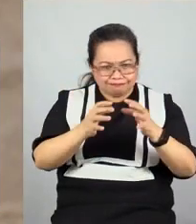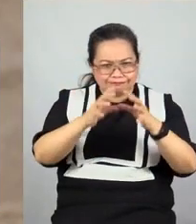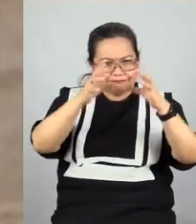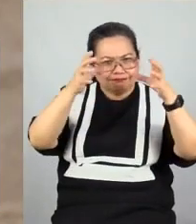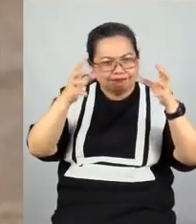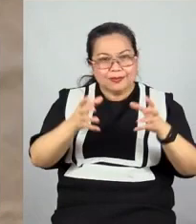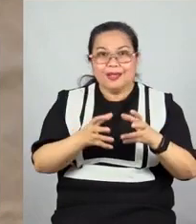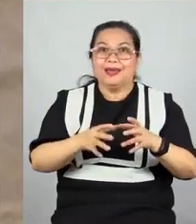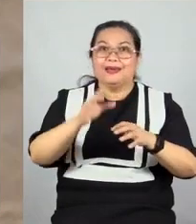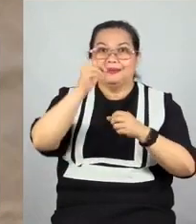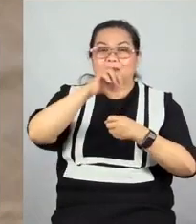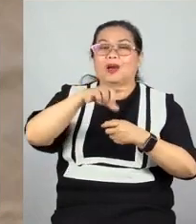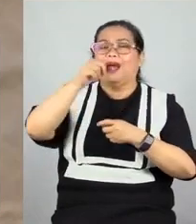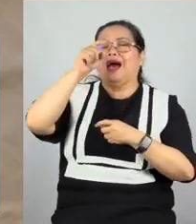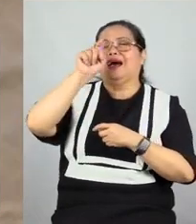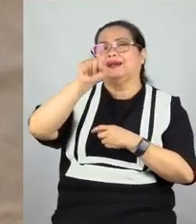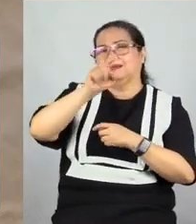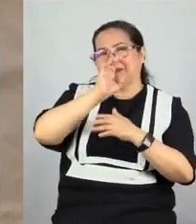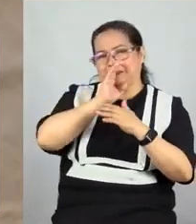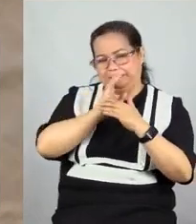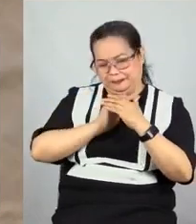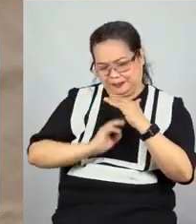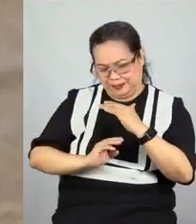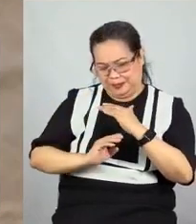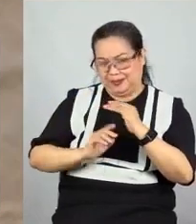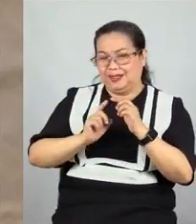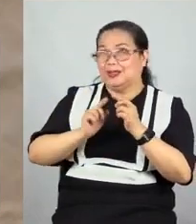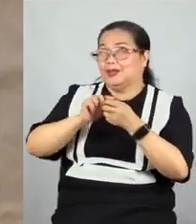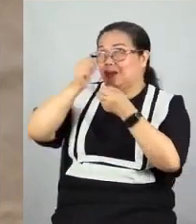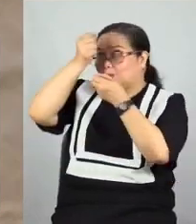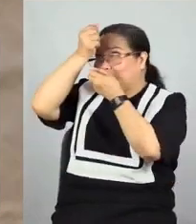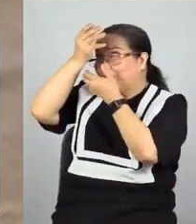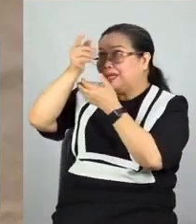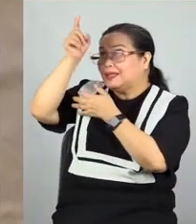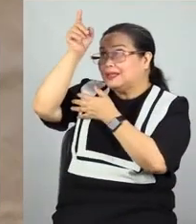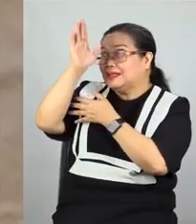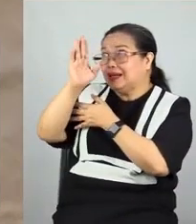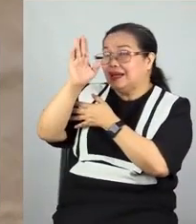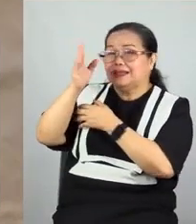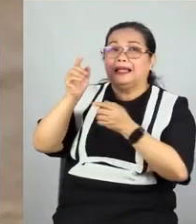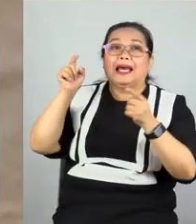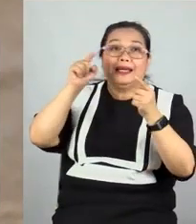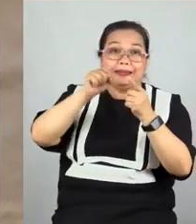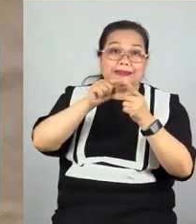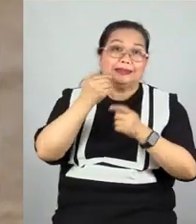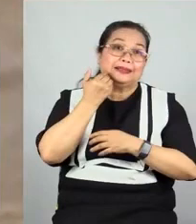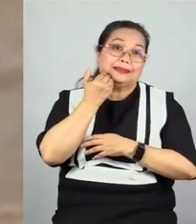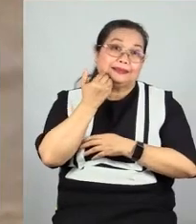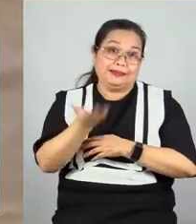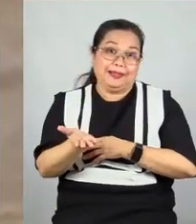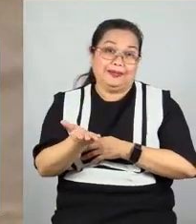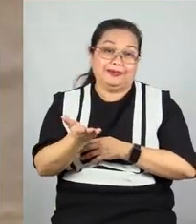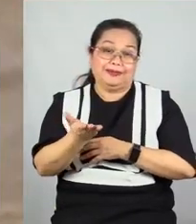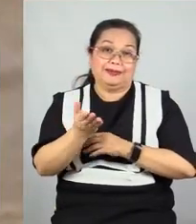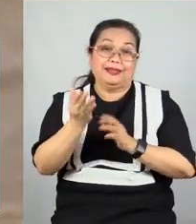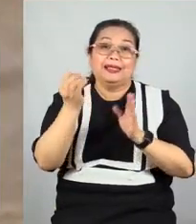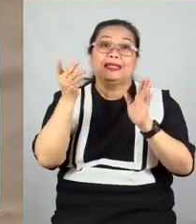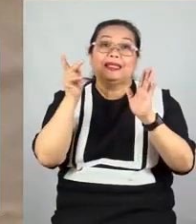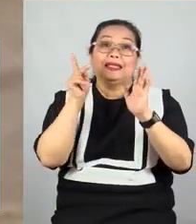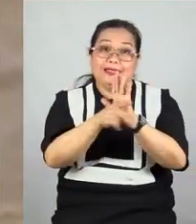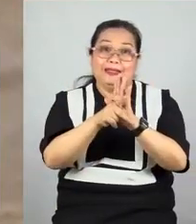becoming obedient to the point of death, even death on a